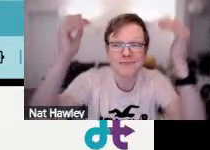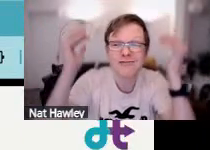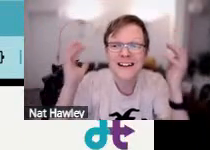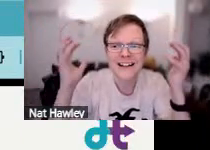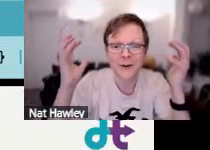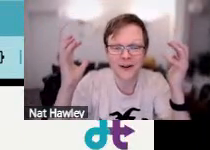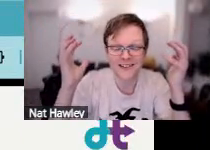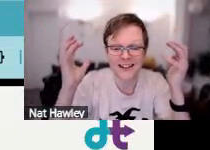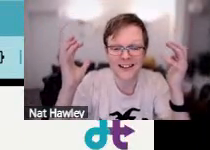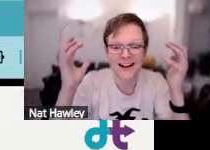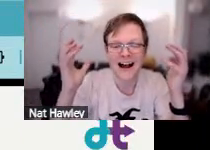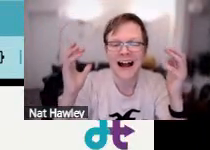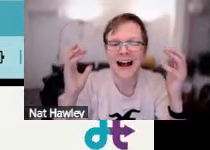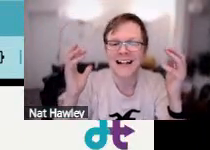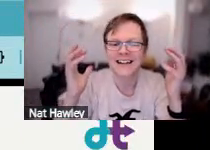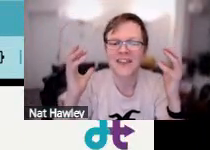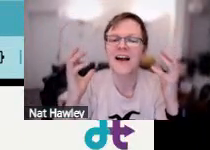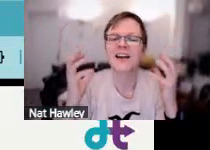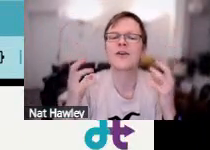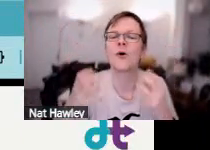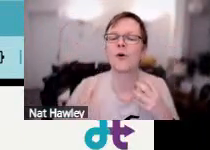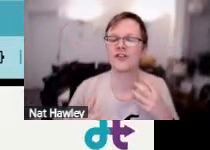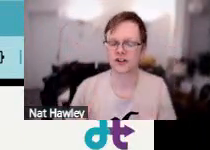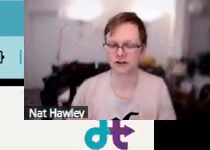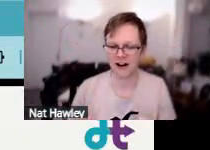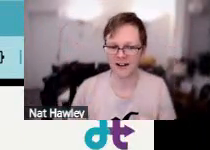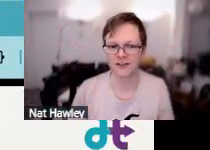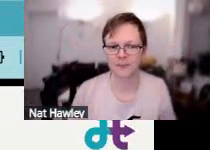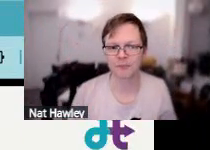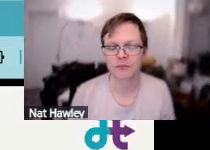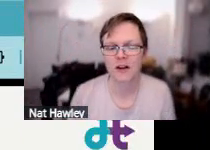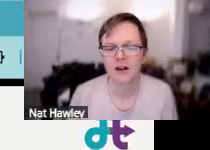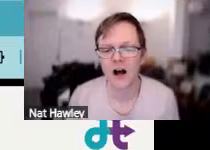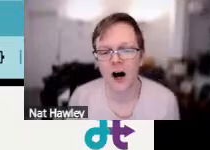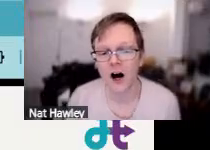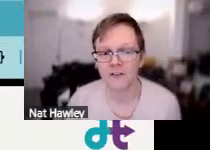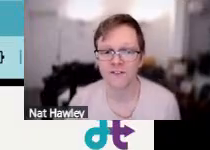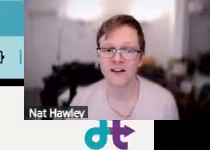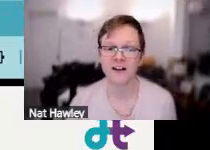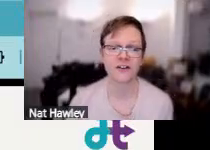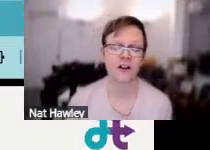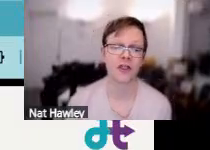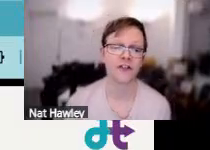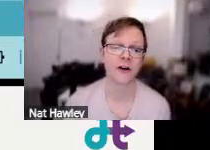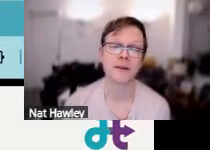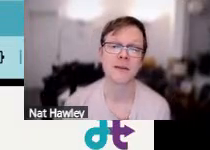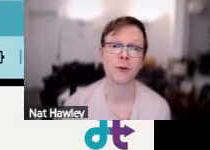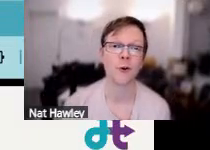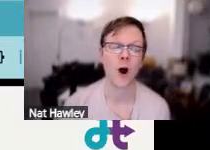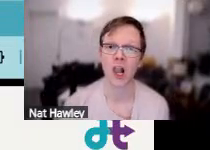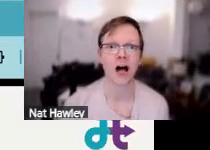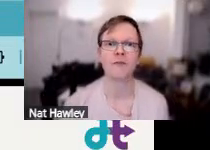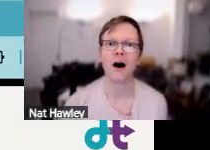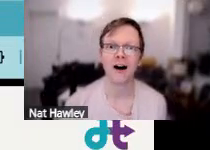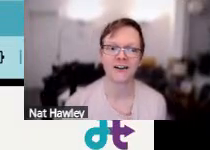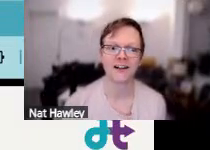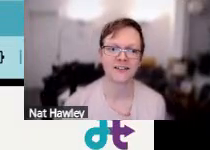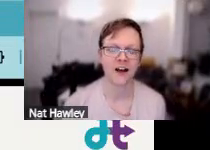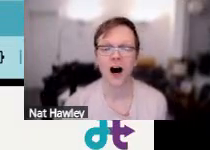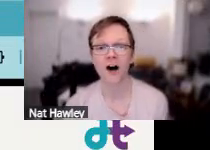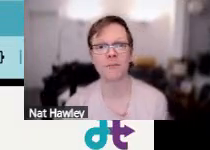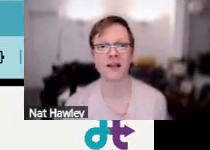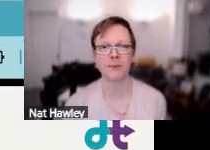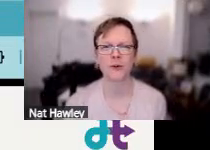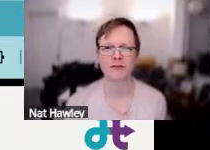smelly, really noisy, and that can cause distress. Other things, some people love